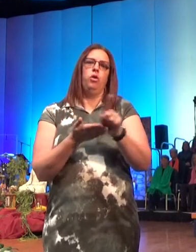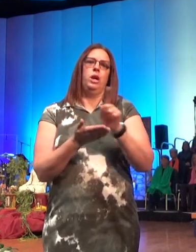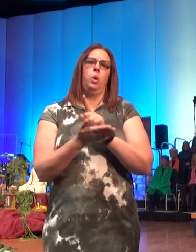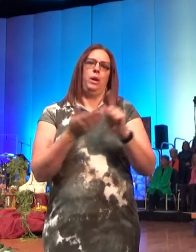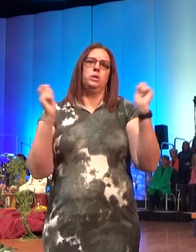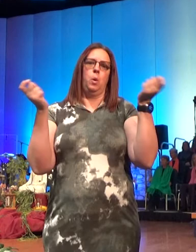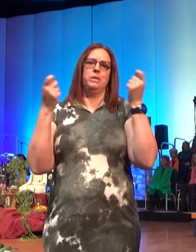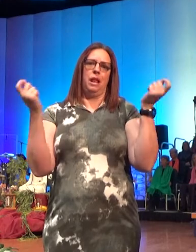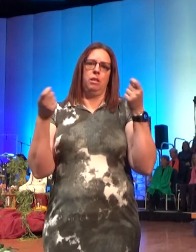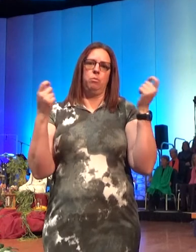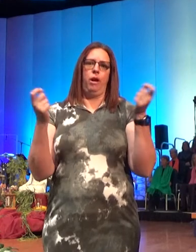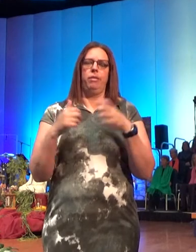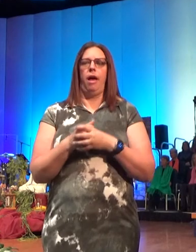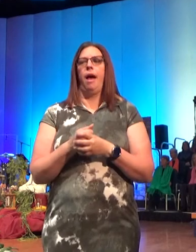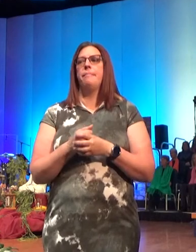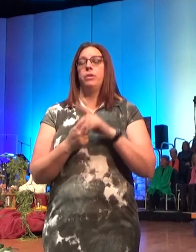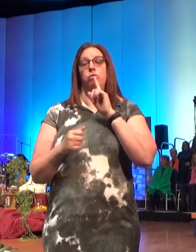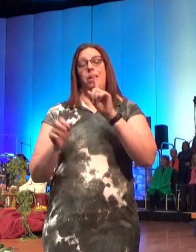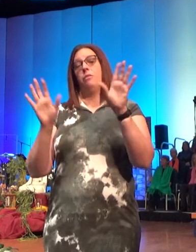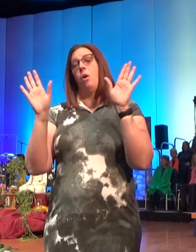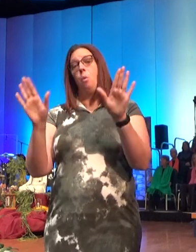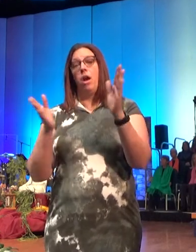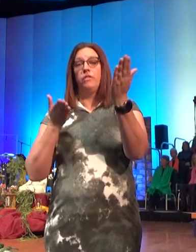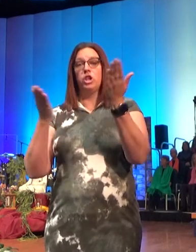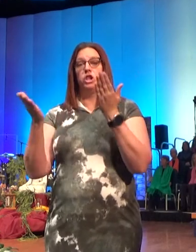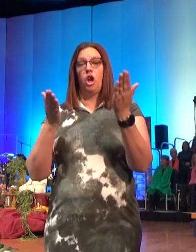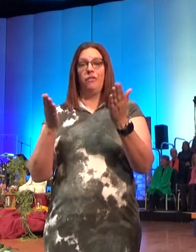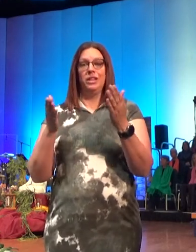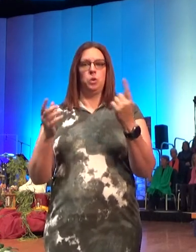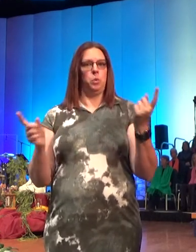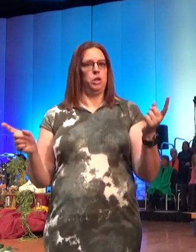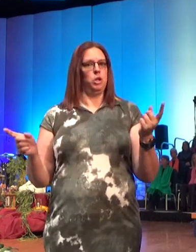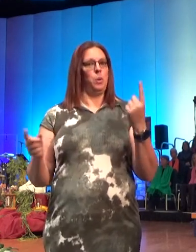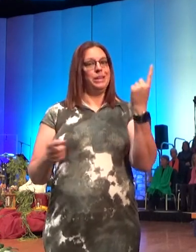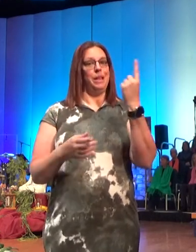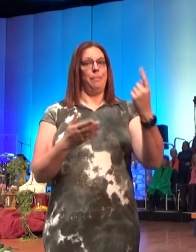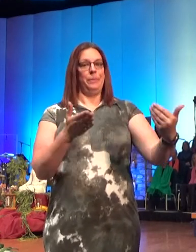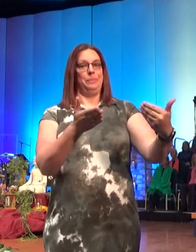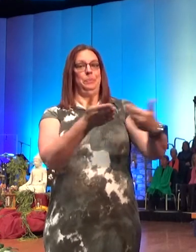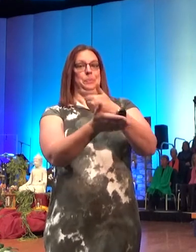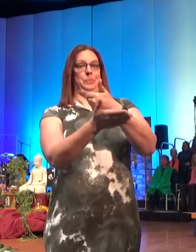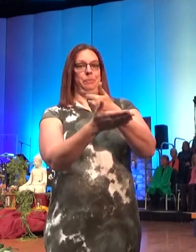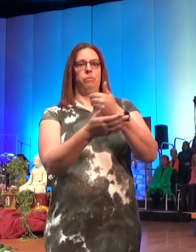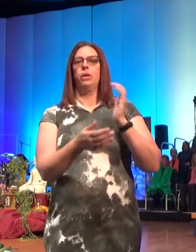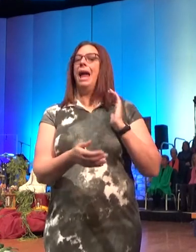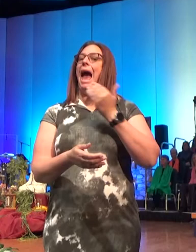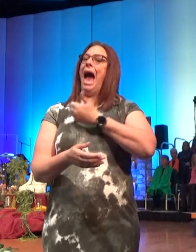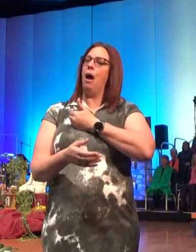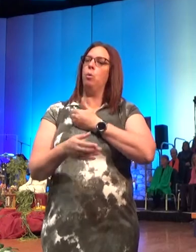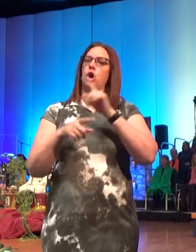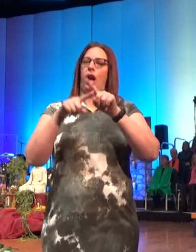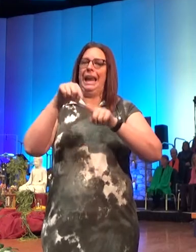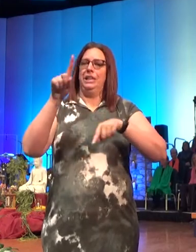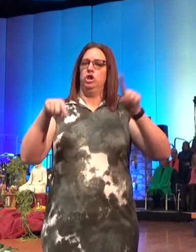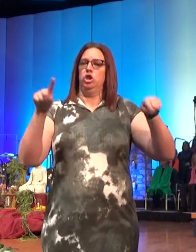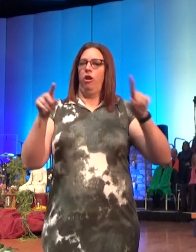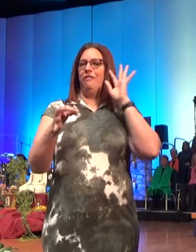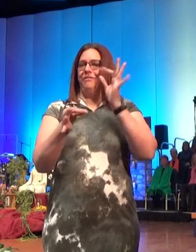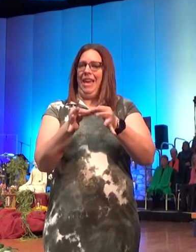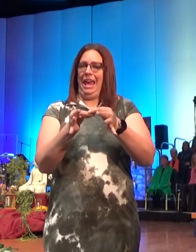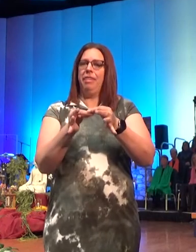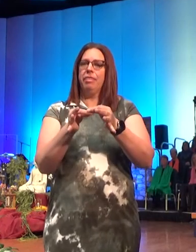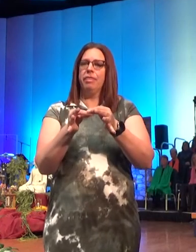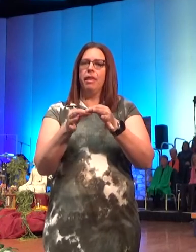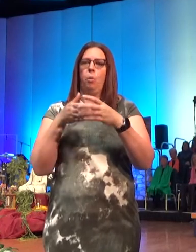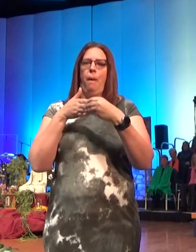wonderful service in store for you today. We're doing something brand new. Our interfaith ministry, led by Reverend Zamira Jezworska, we're going to be doing an